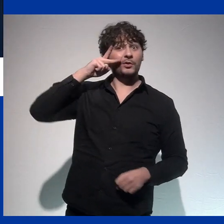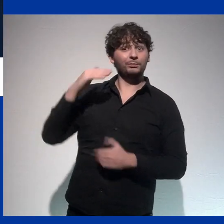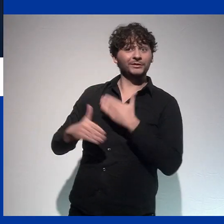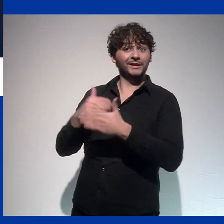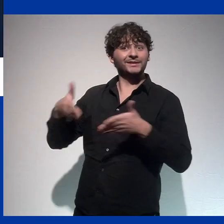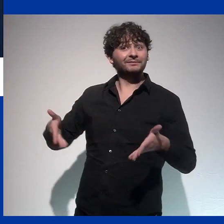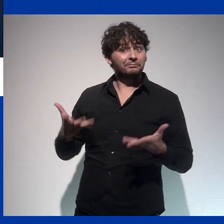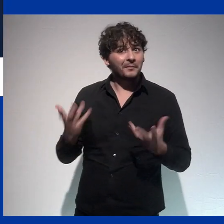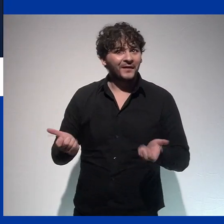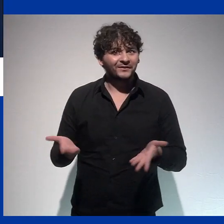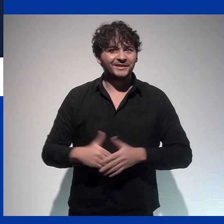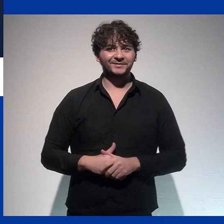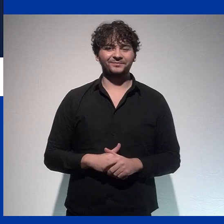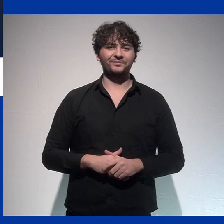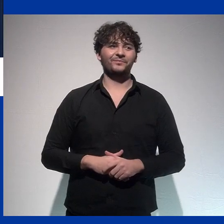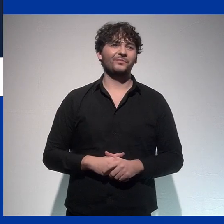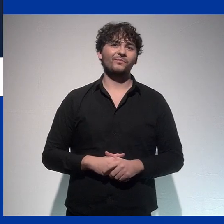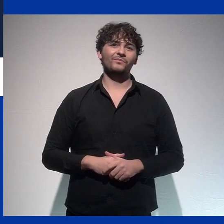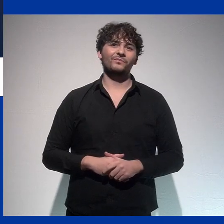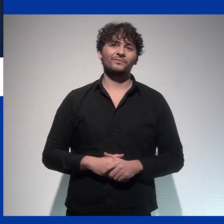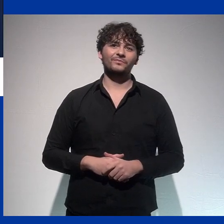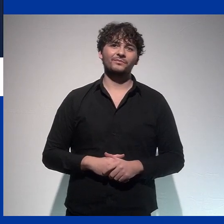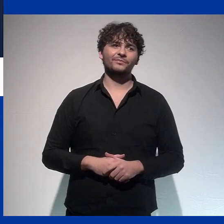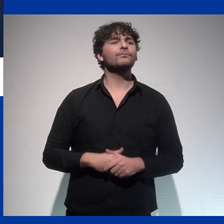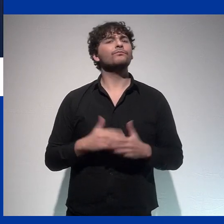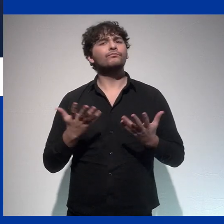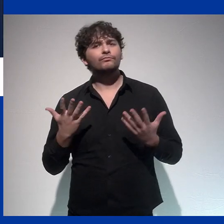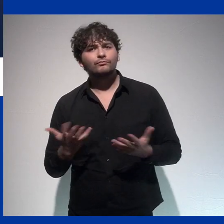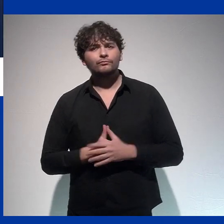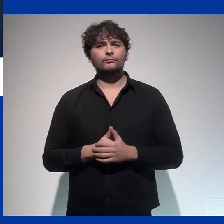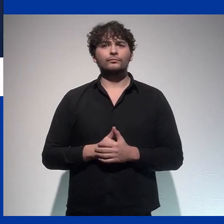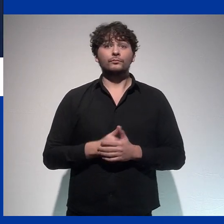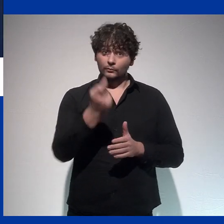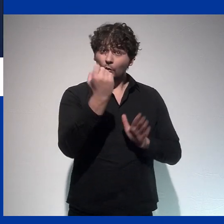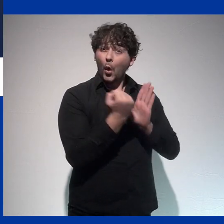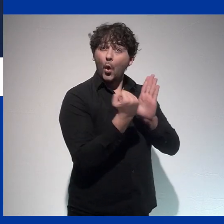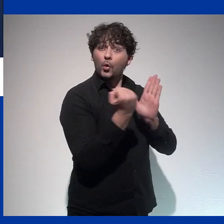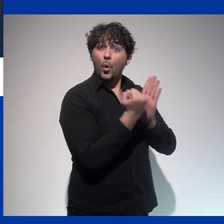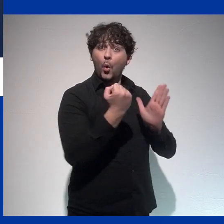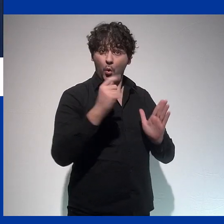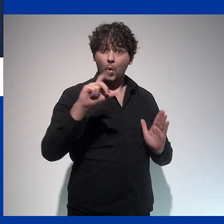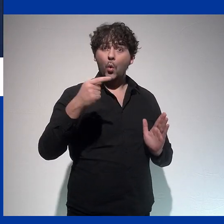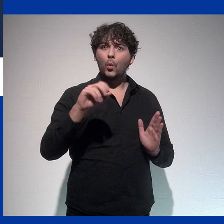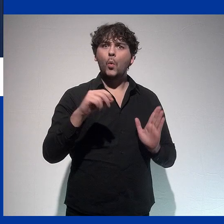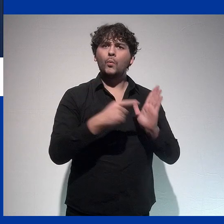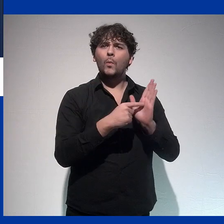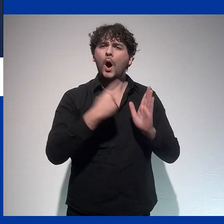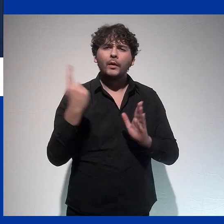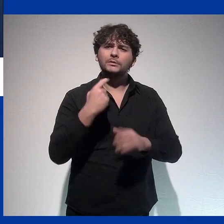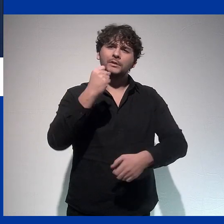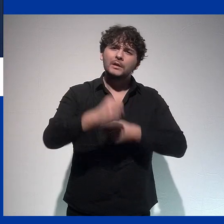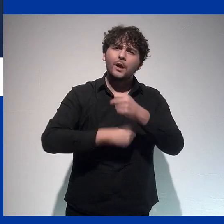Bonn Process. And with the help of this logo, we want to convey connection, and